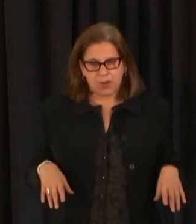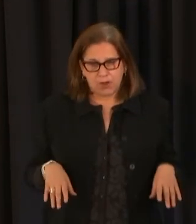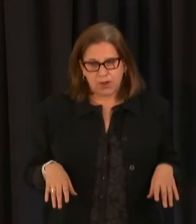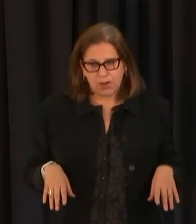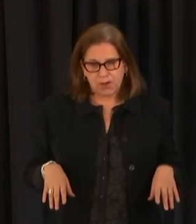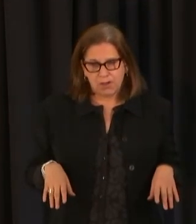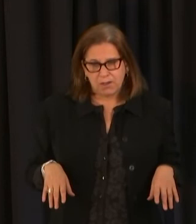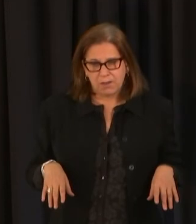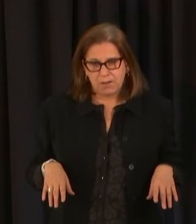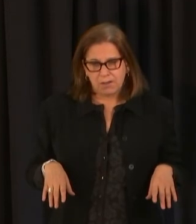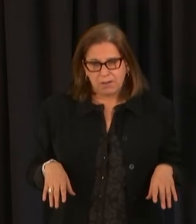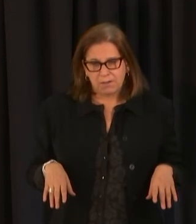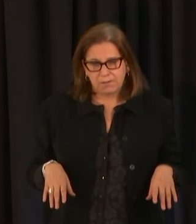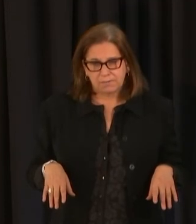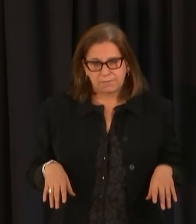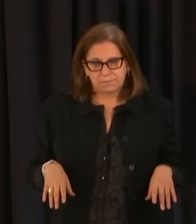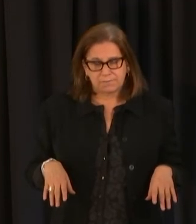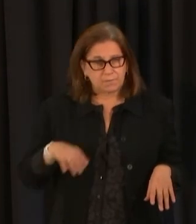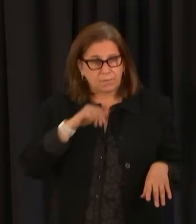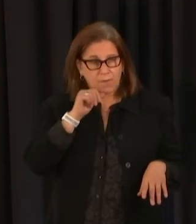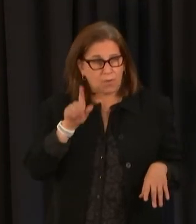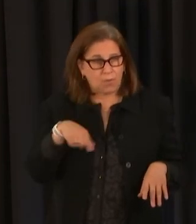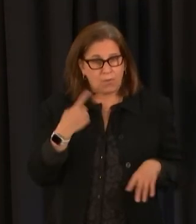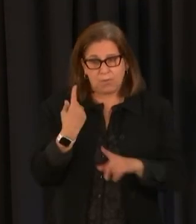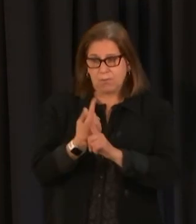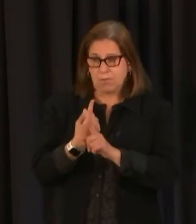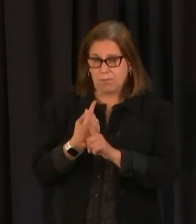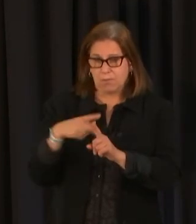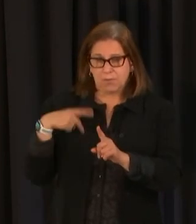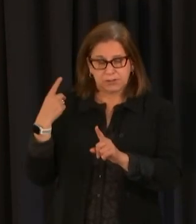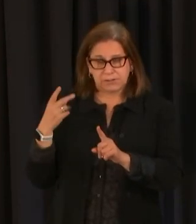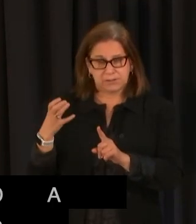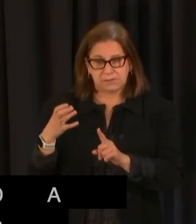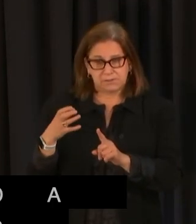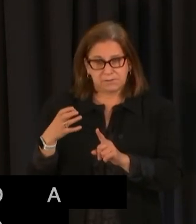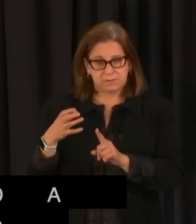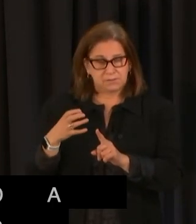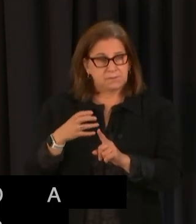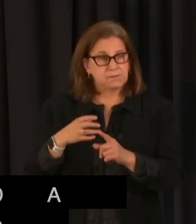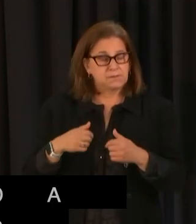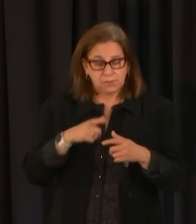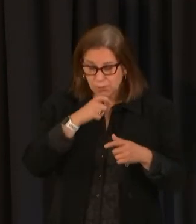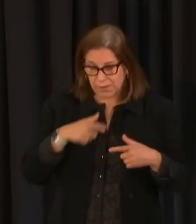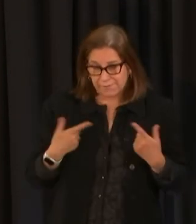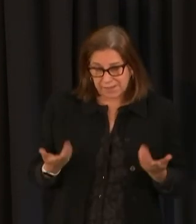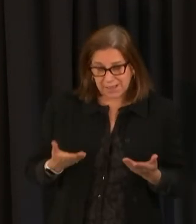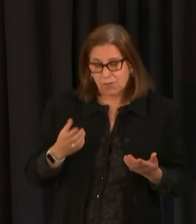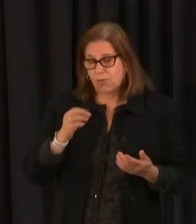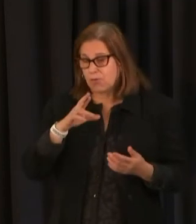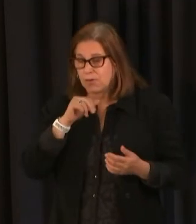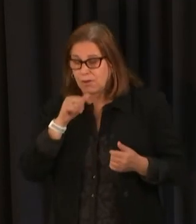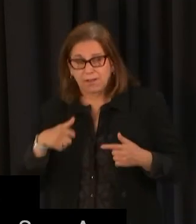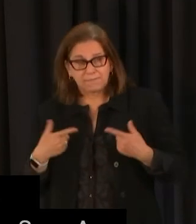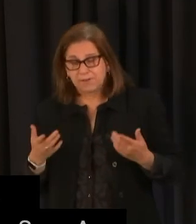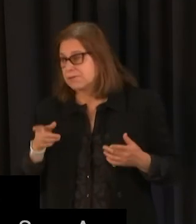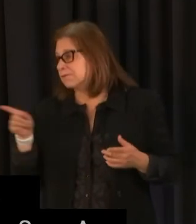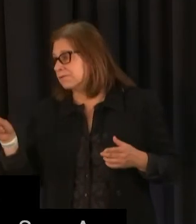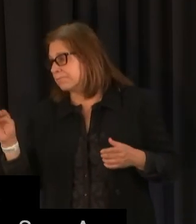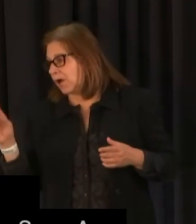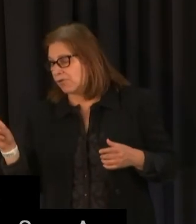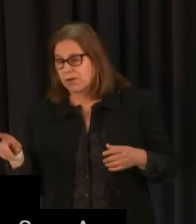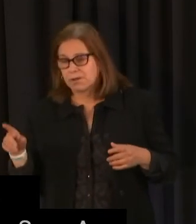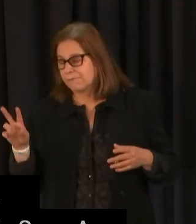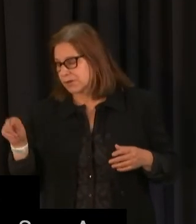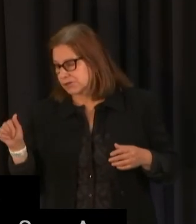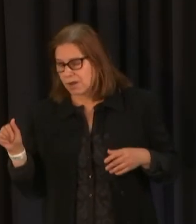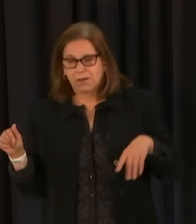swath of our residents. It's not only for DC residents, though, it's also for non-residents. So we do encourage Maryland and Virginia residents who also